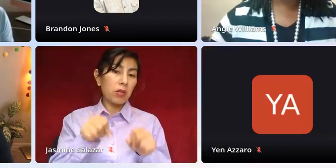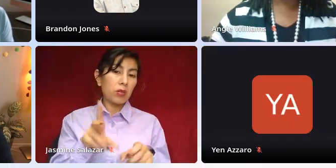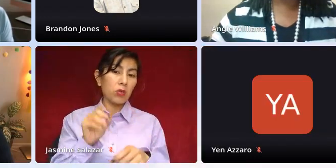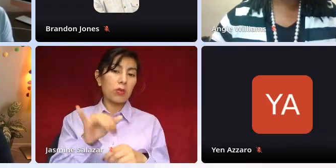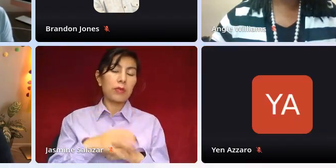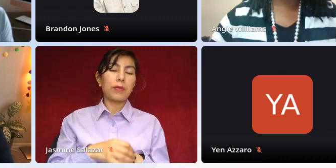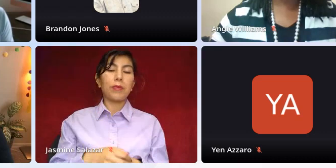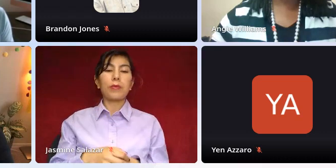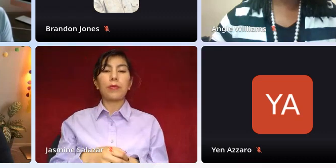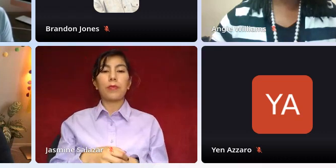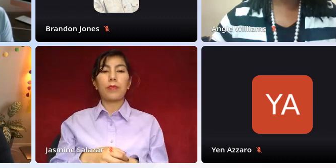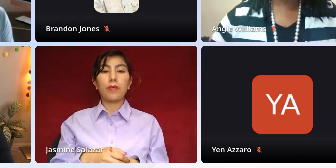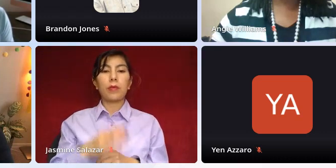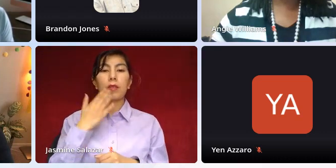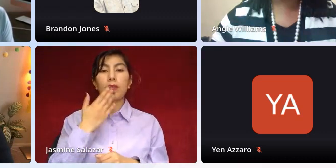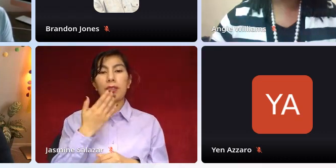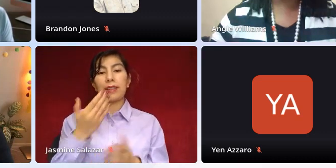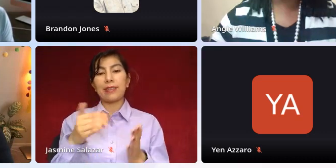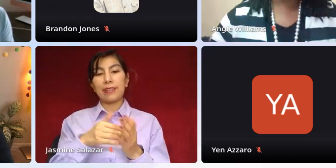Thanks, Jan.